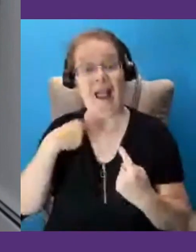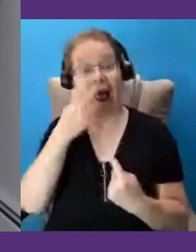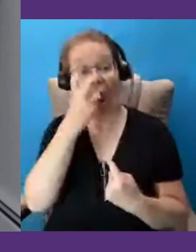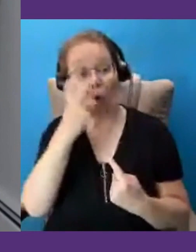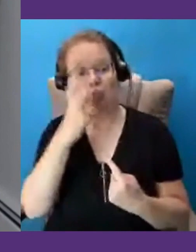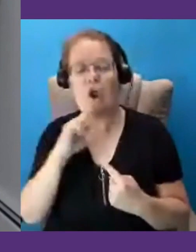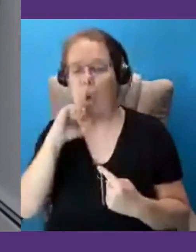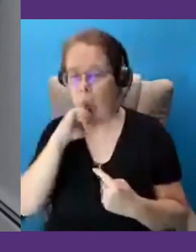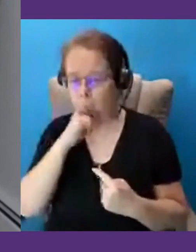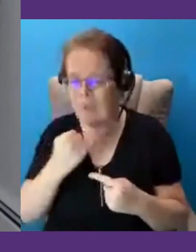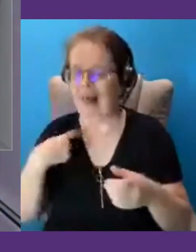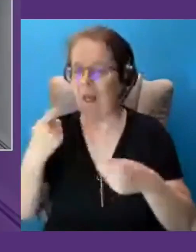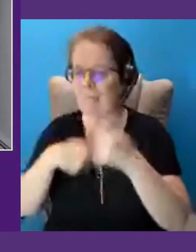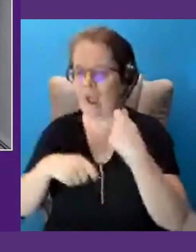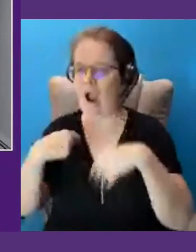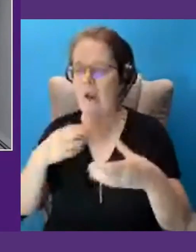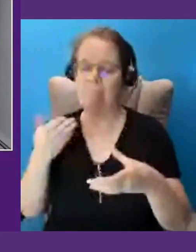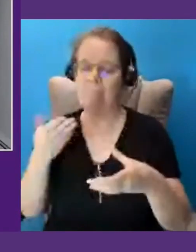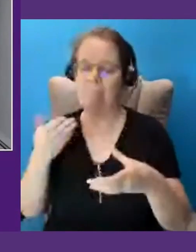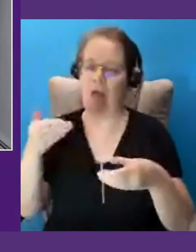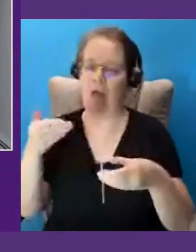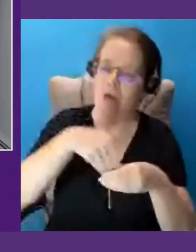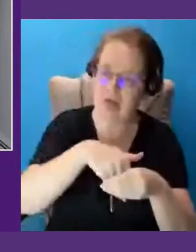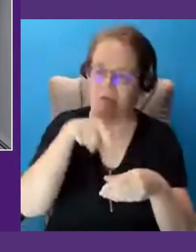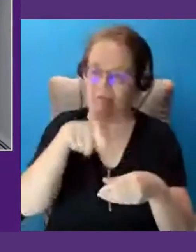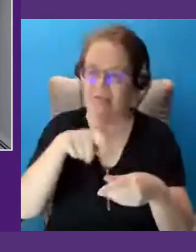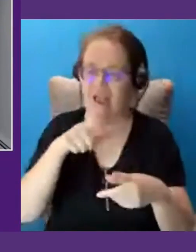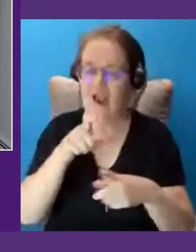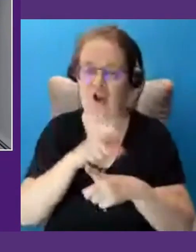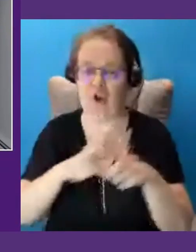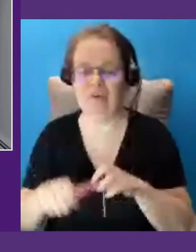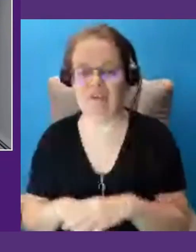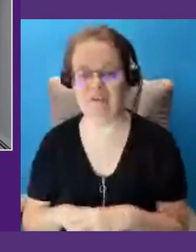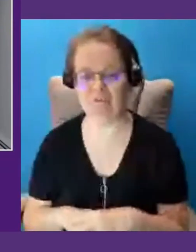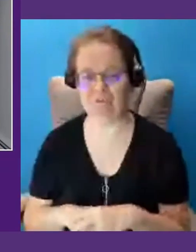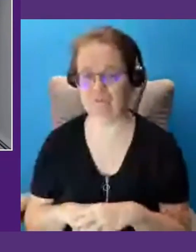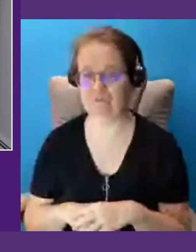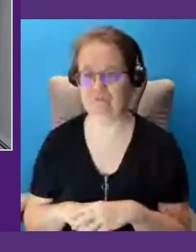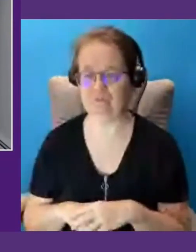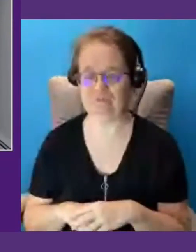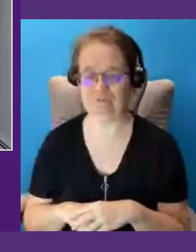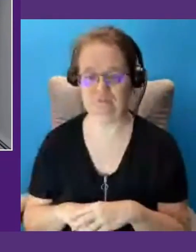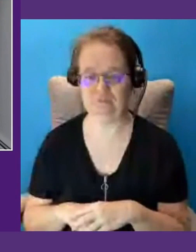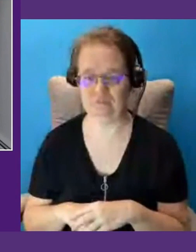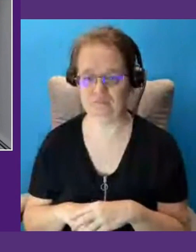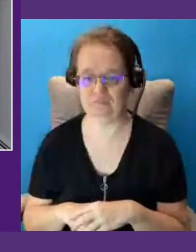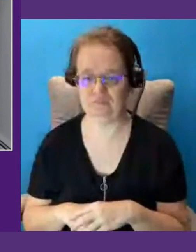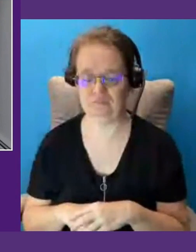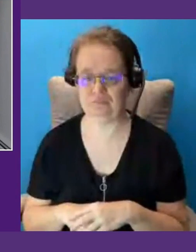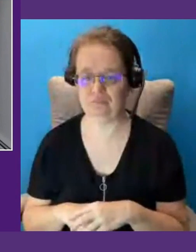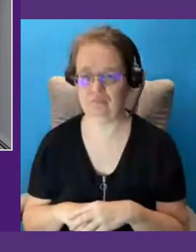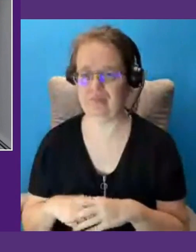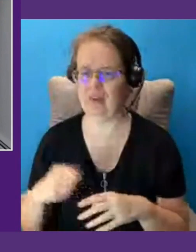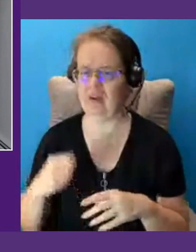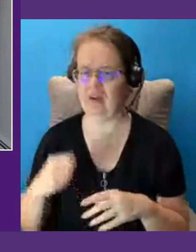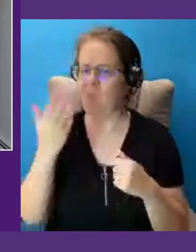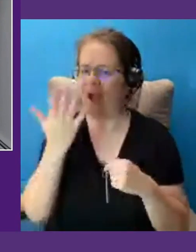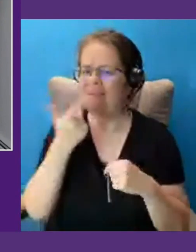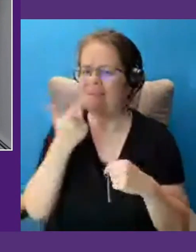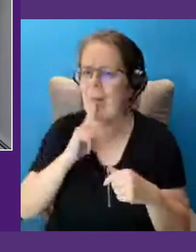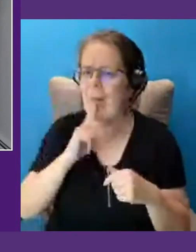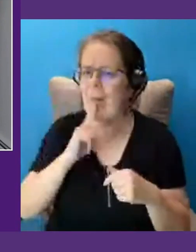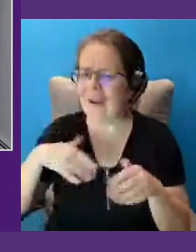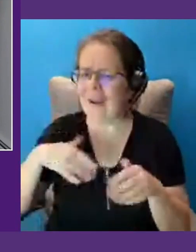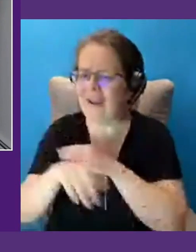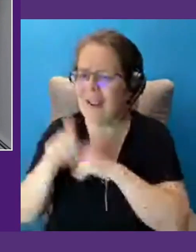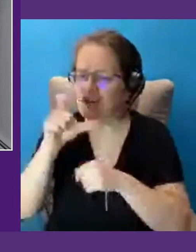some way, shape, or form. So that, do you know what? I don't know how many people live in Chicago. Oh,